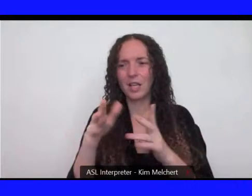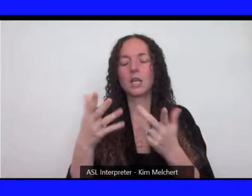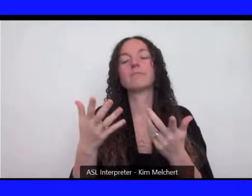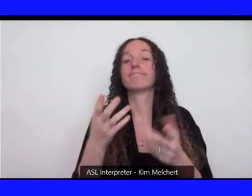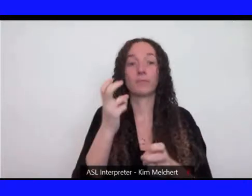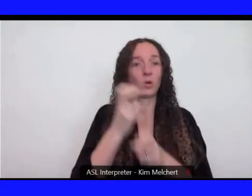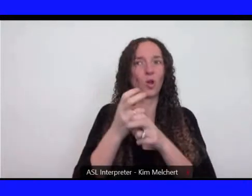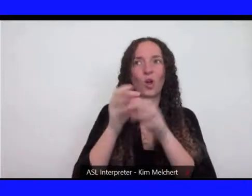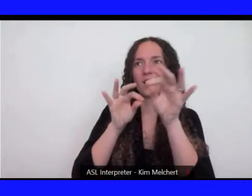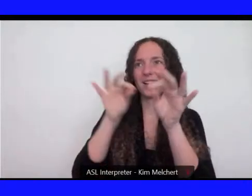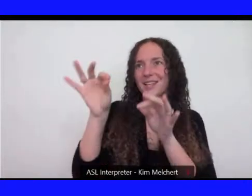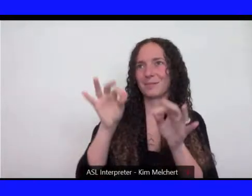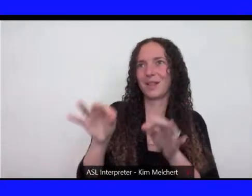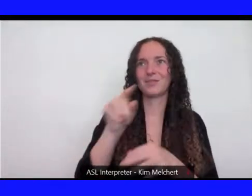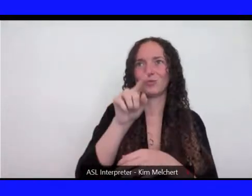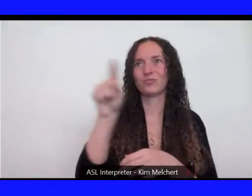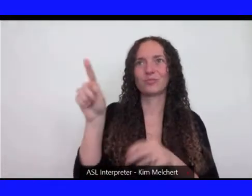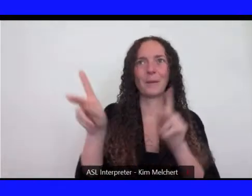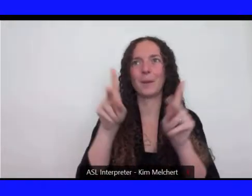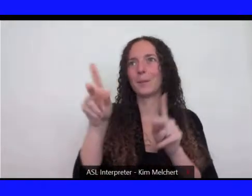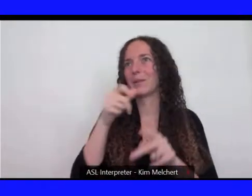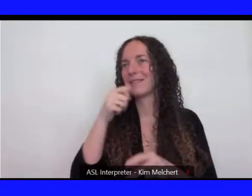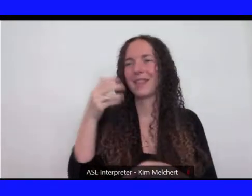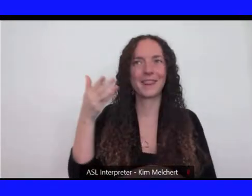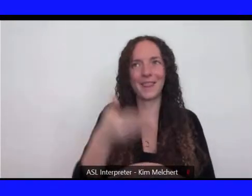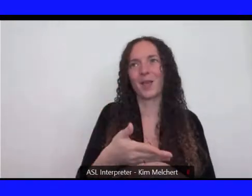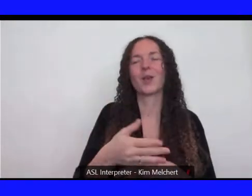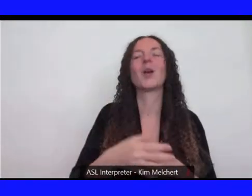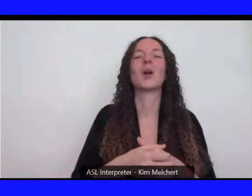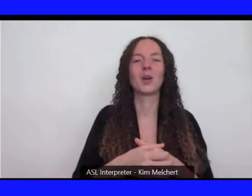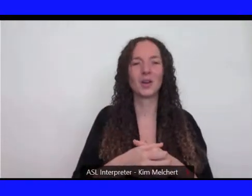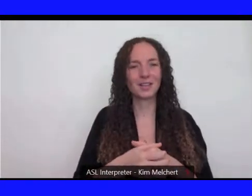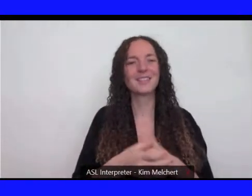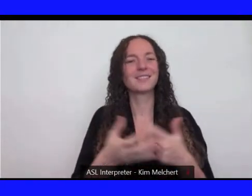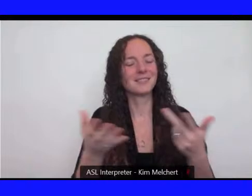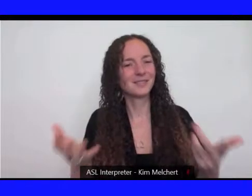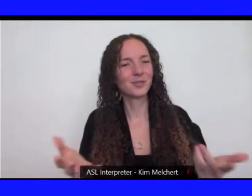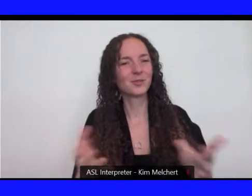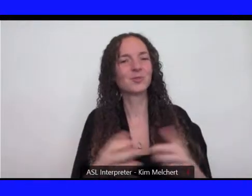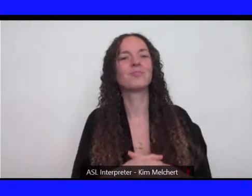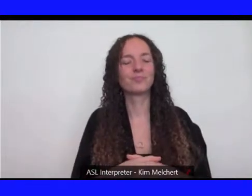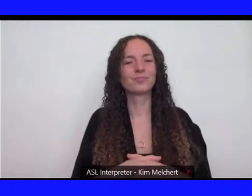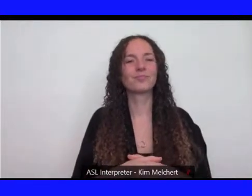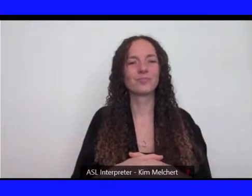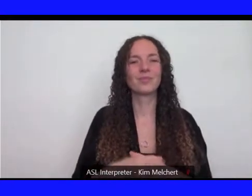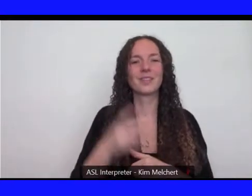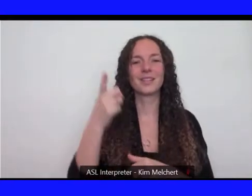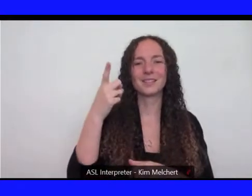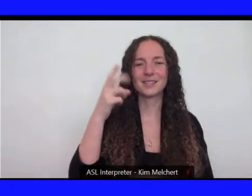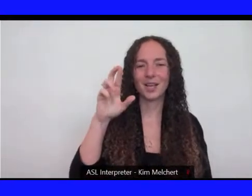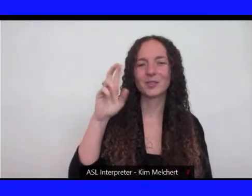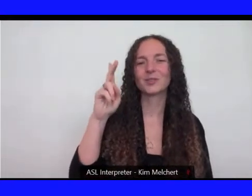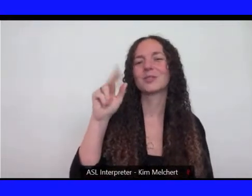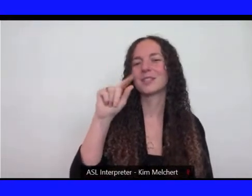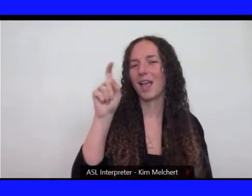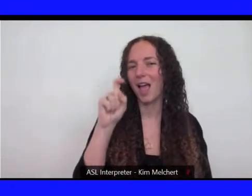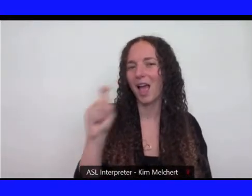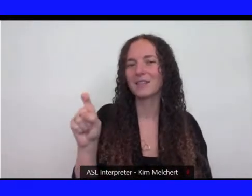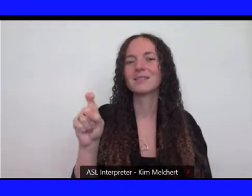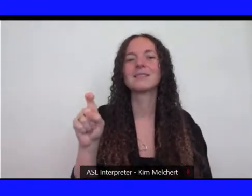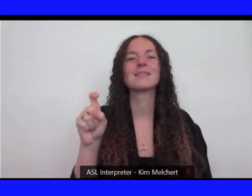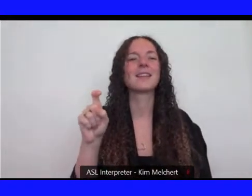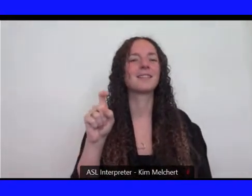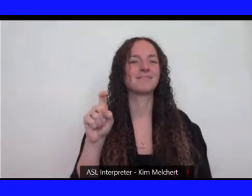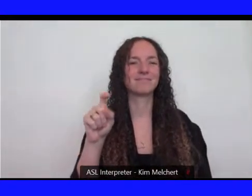it really shows teamwork and the support and the high regard that the system is held by our